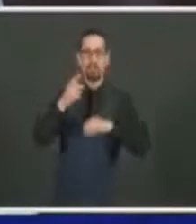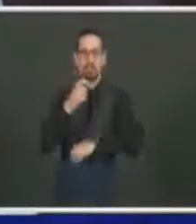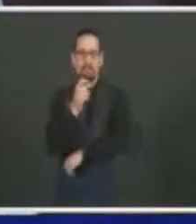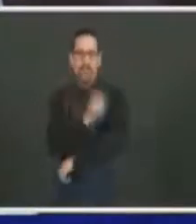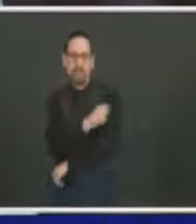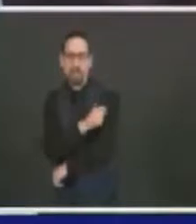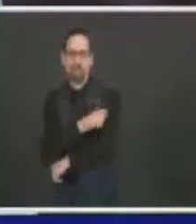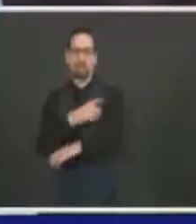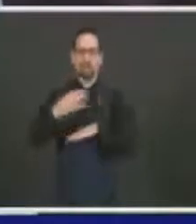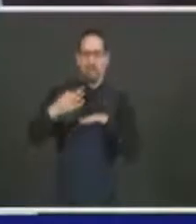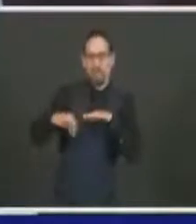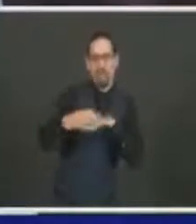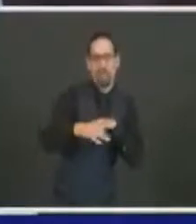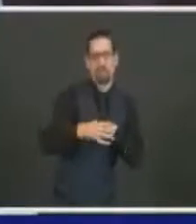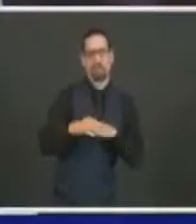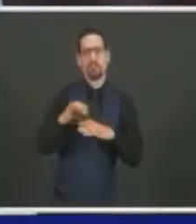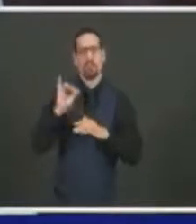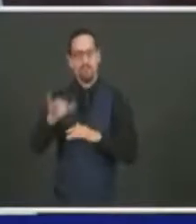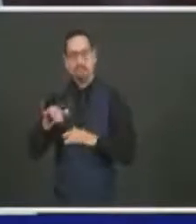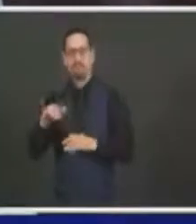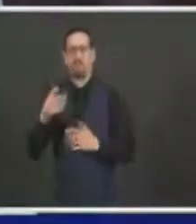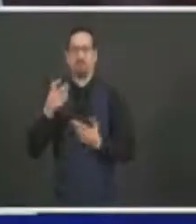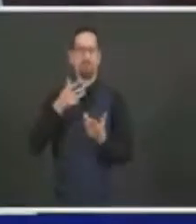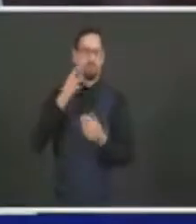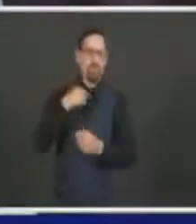ahead and get tested. Go to the self-scheduling